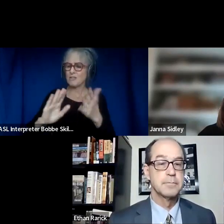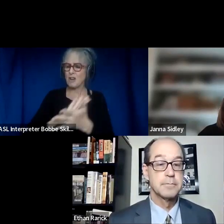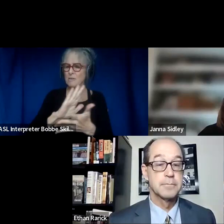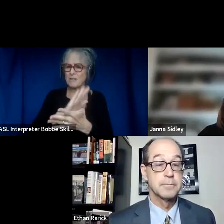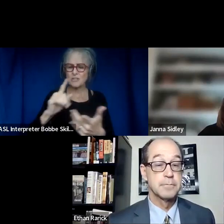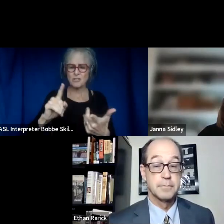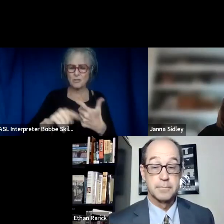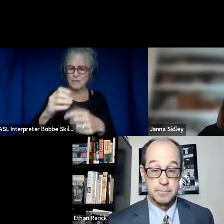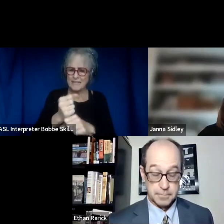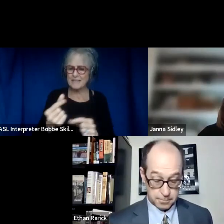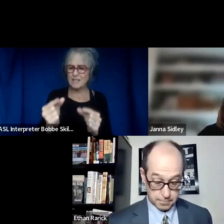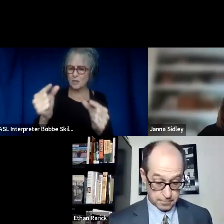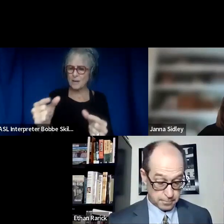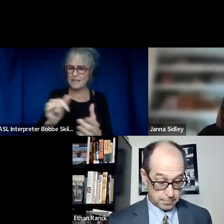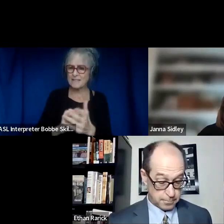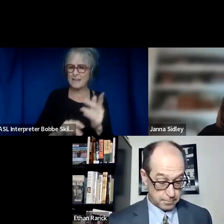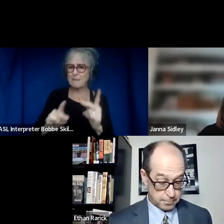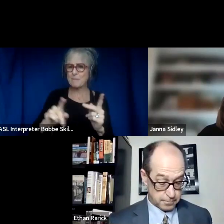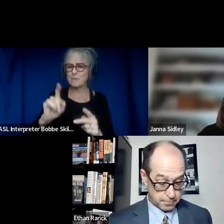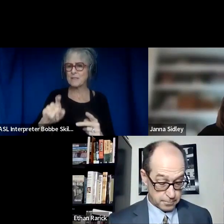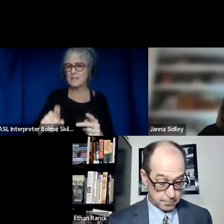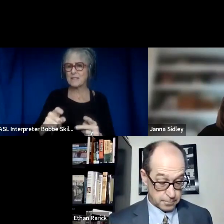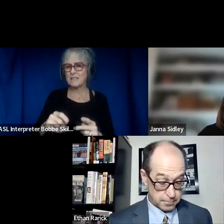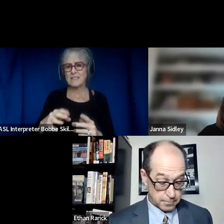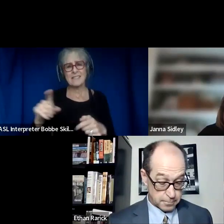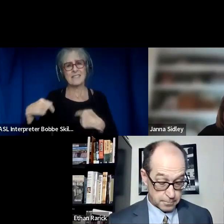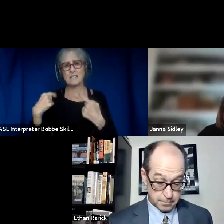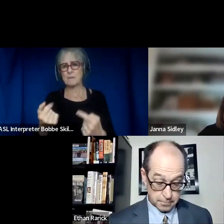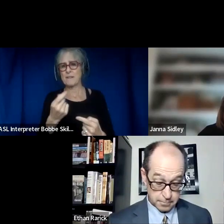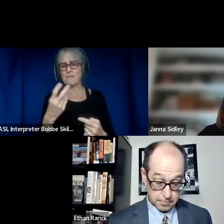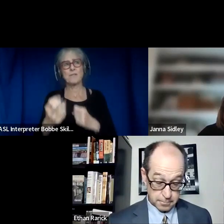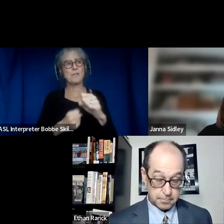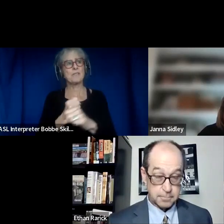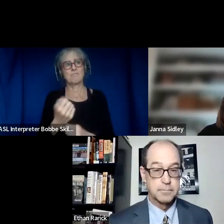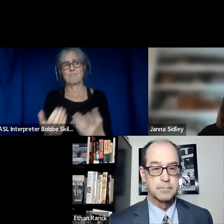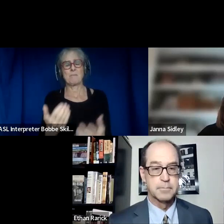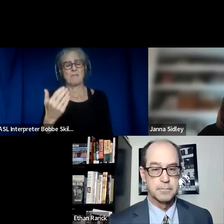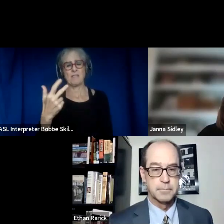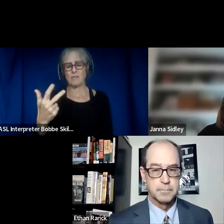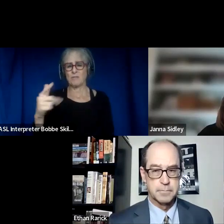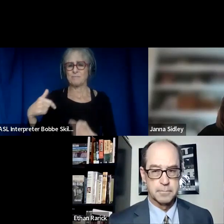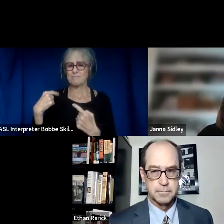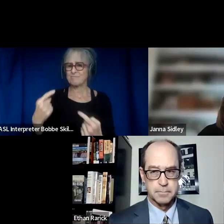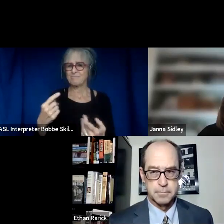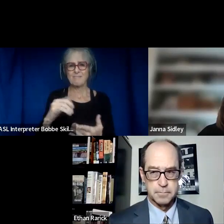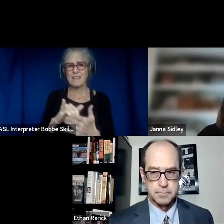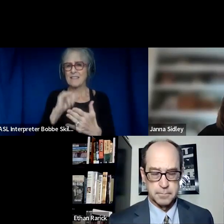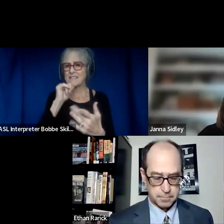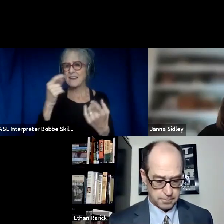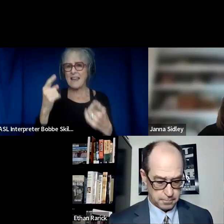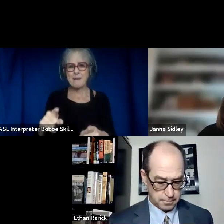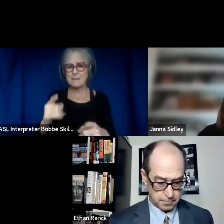interested in doing or just simply hasn't been done. And it's been a few years now, maybe 3, honestly, and that hasn't happened.